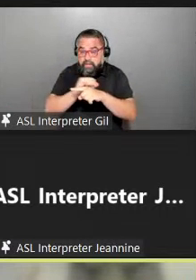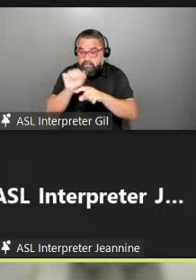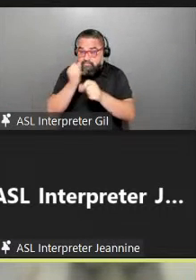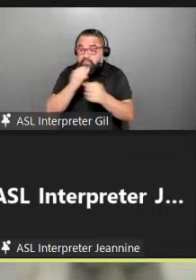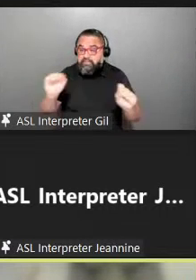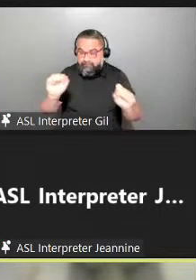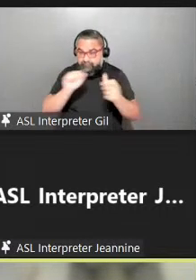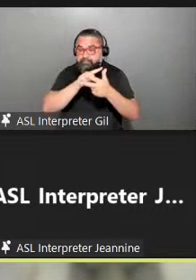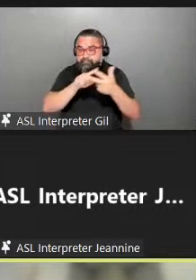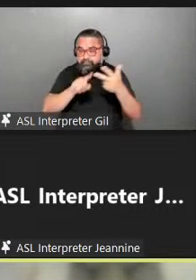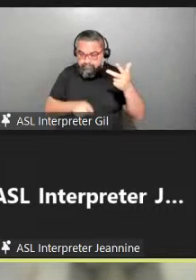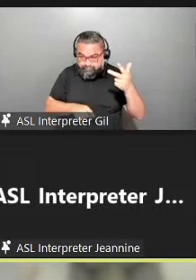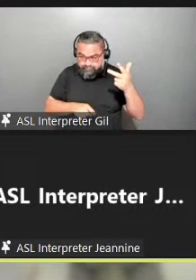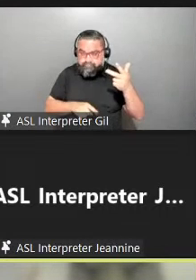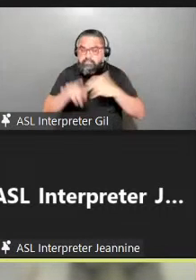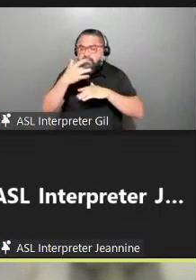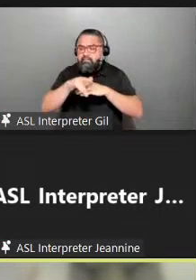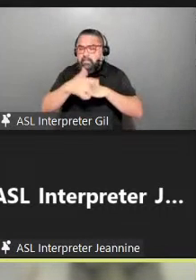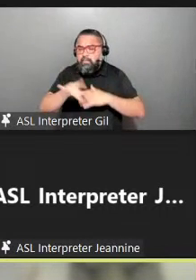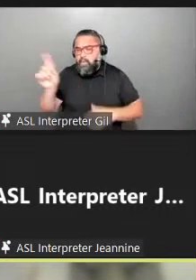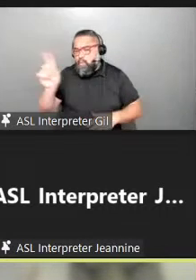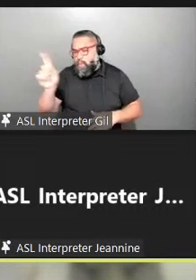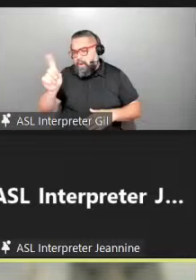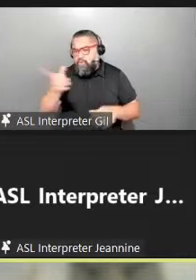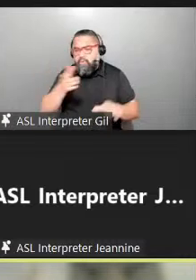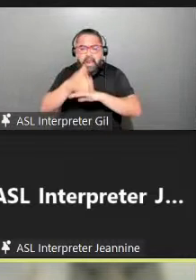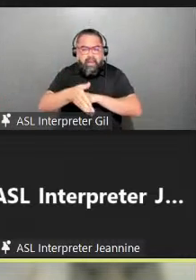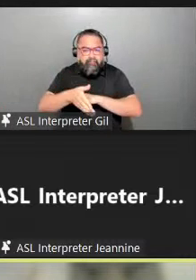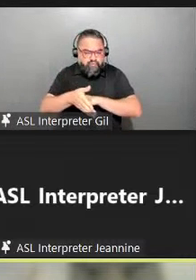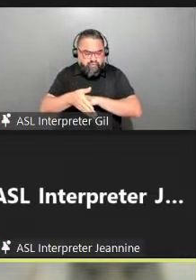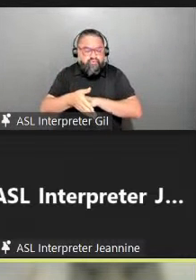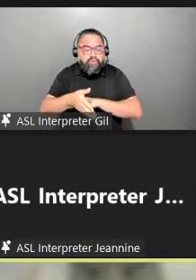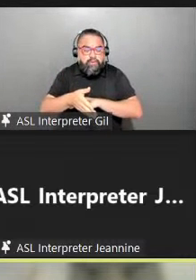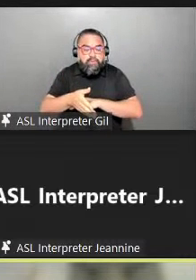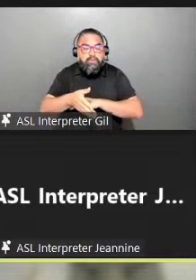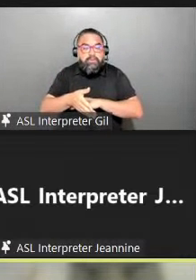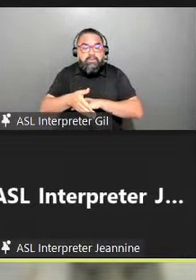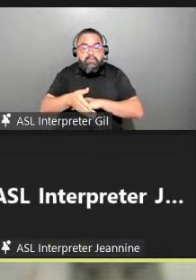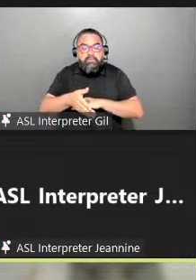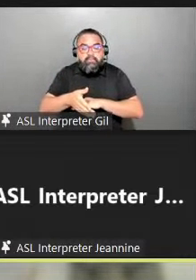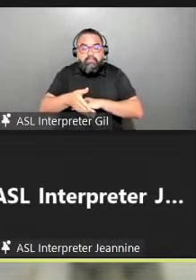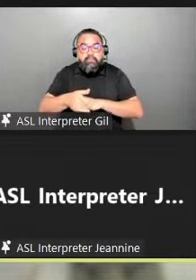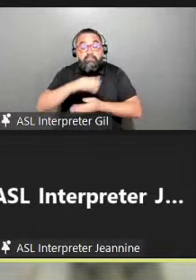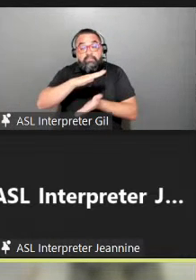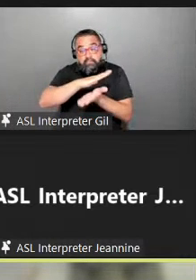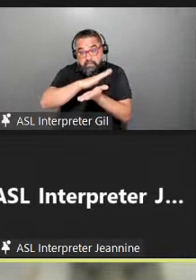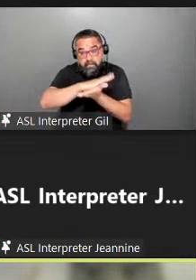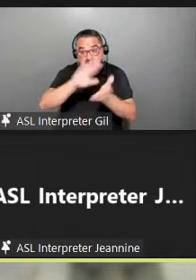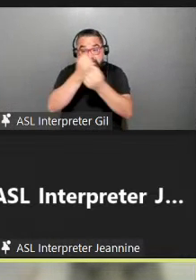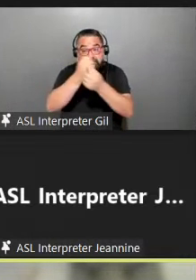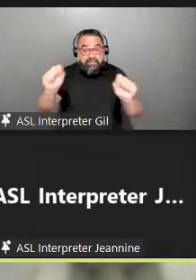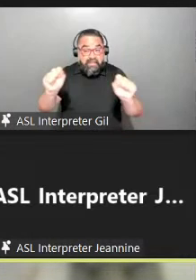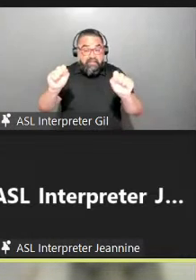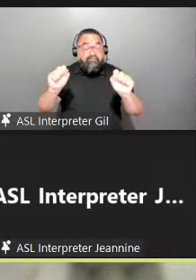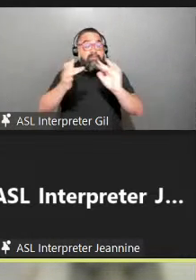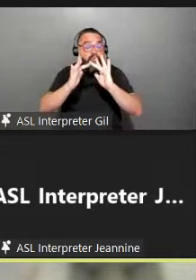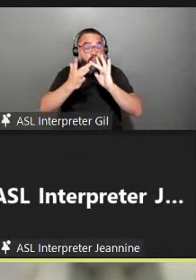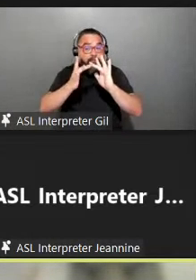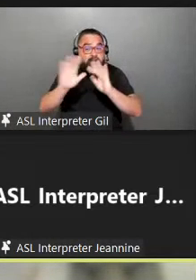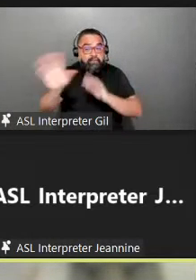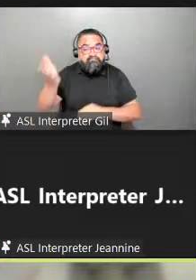be available after we record them on the campus safety webpage. They're available